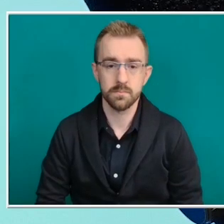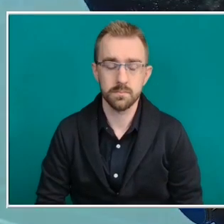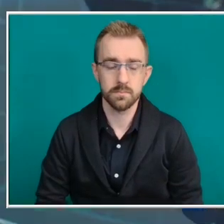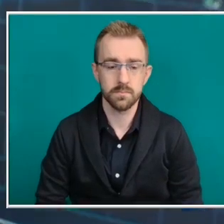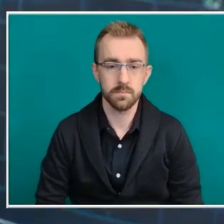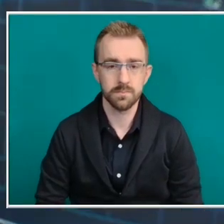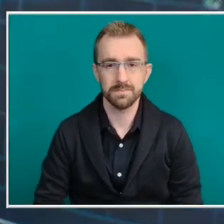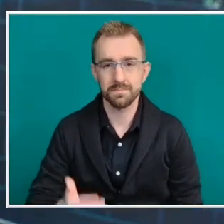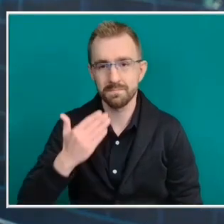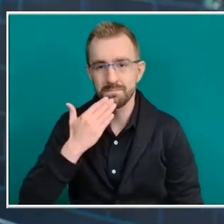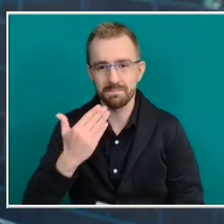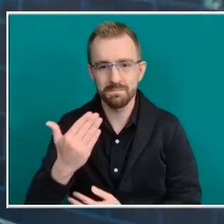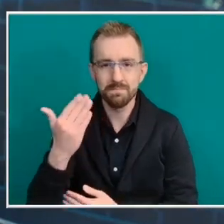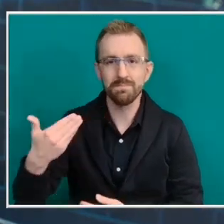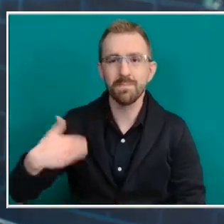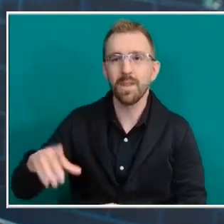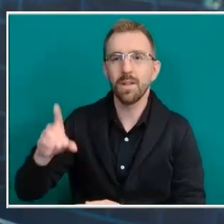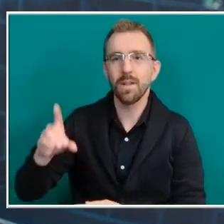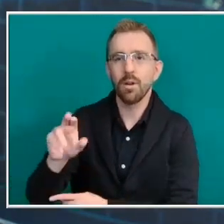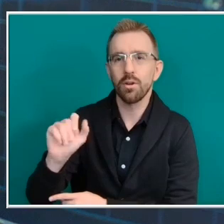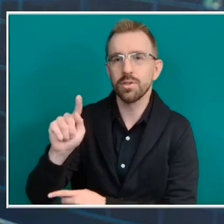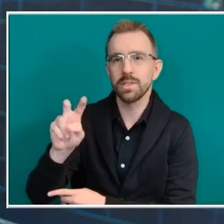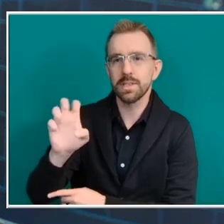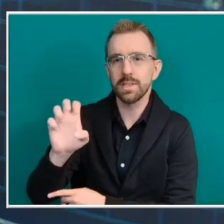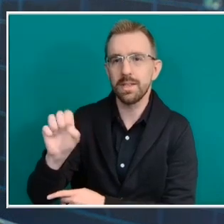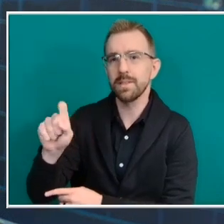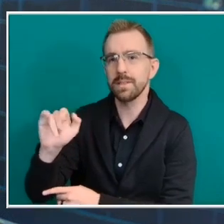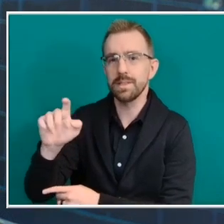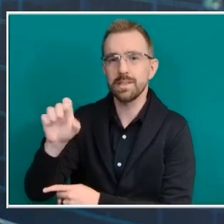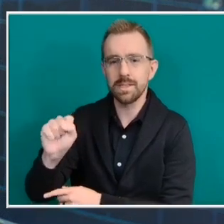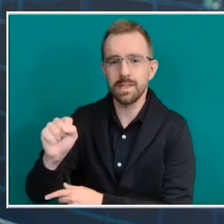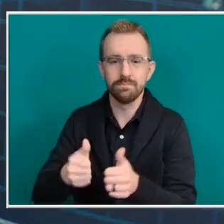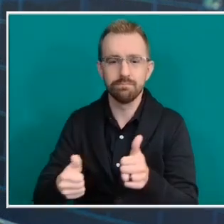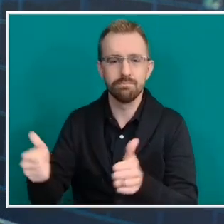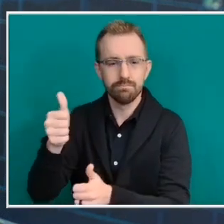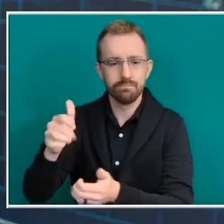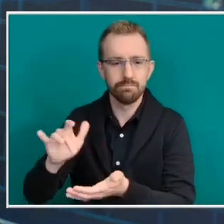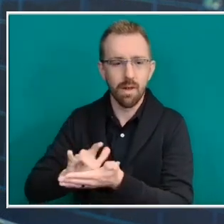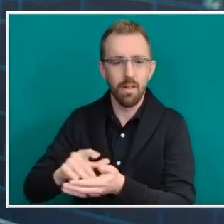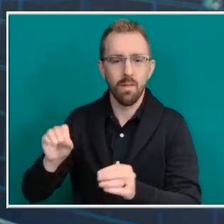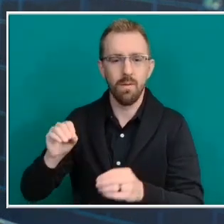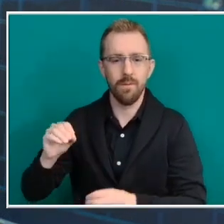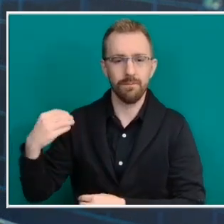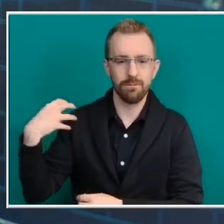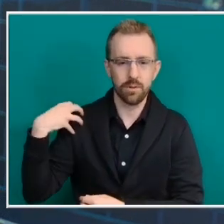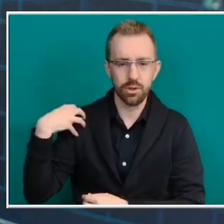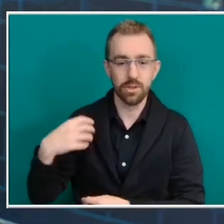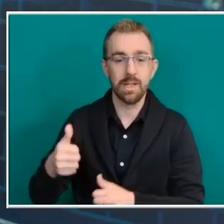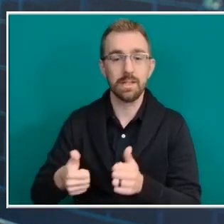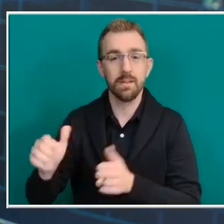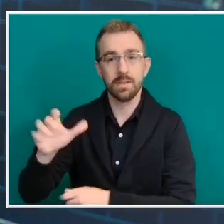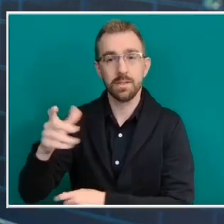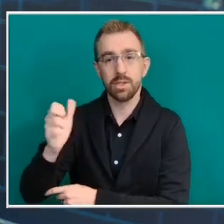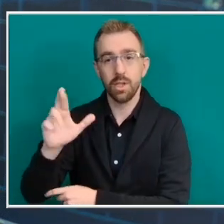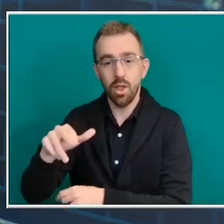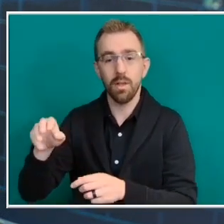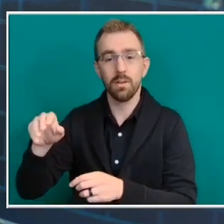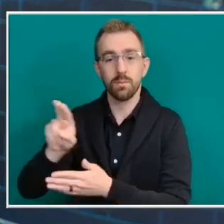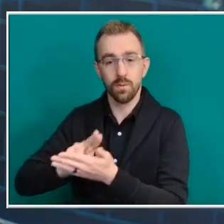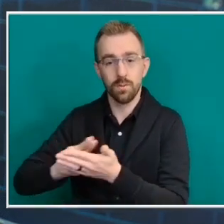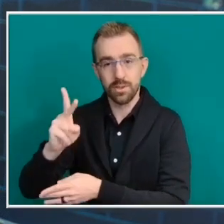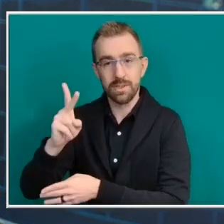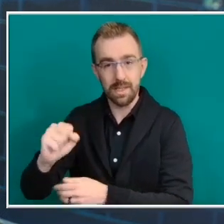Good morning. I'm Dr. Steve Stice, Chief Medical Officer here at the University of Kansas Health System and Executive Vice Chancellor of the University of Kansas Medical Center. Welcome